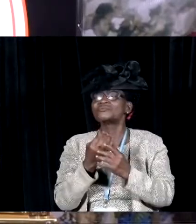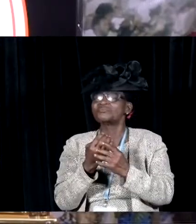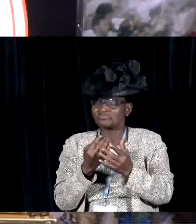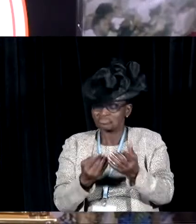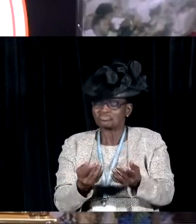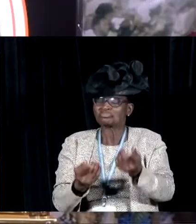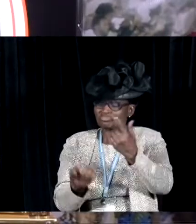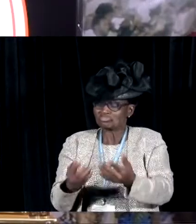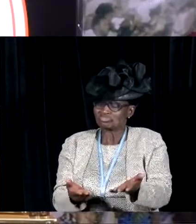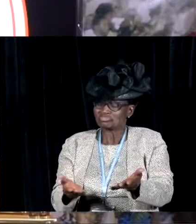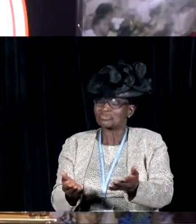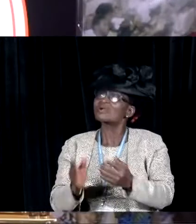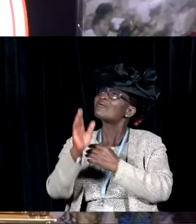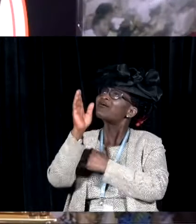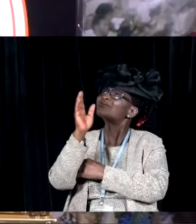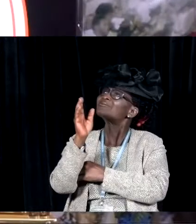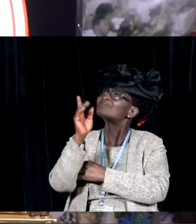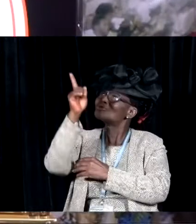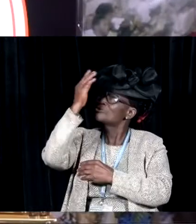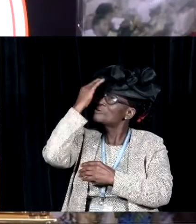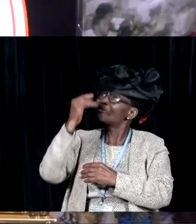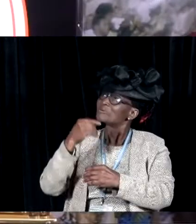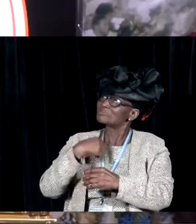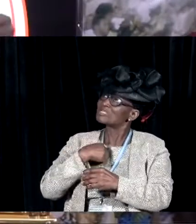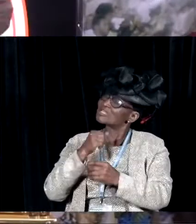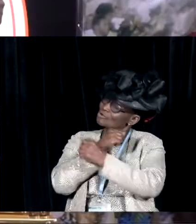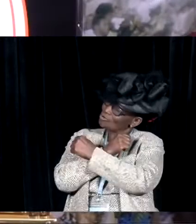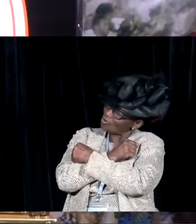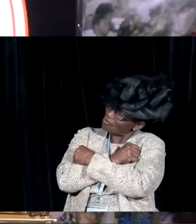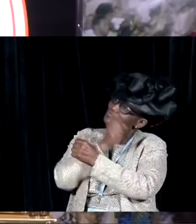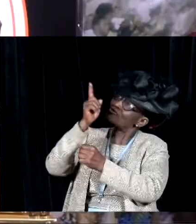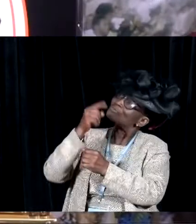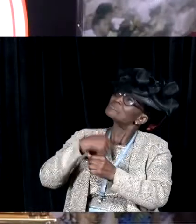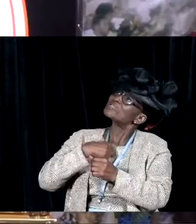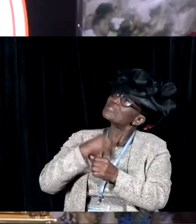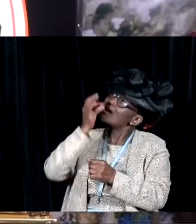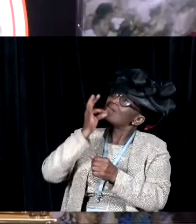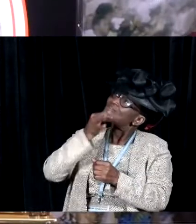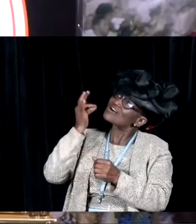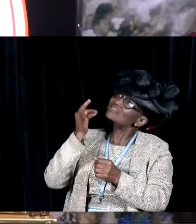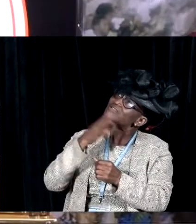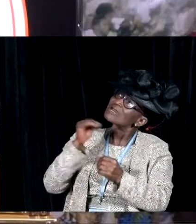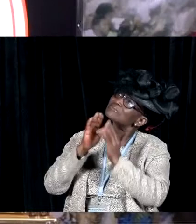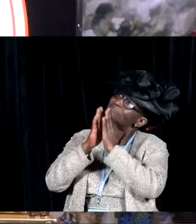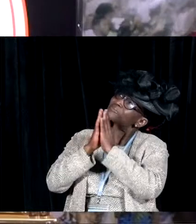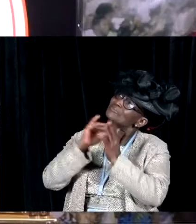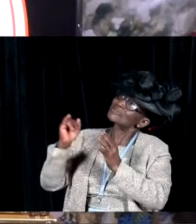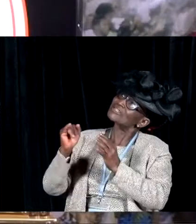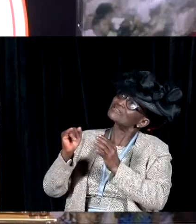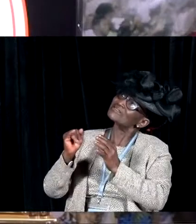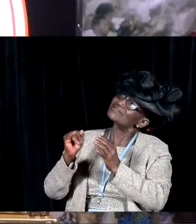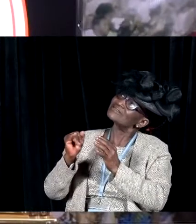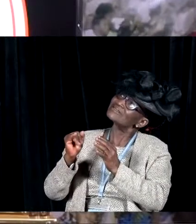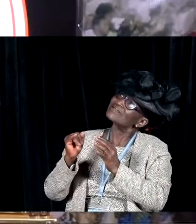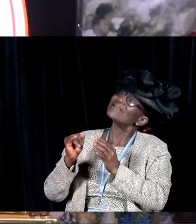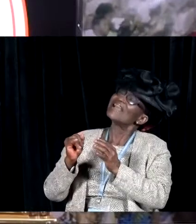Lord God Almighty, you know I'm a child of God. You know I love you. I have been fasting. I've been praying. Let